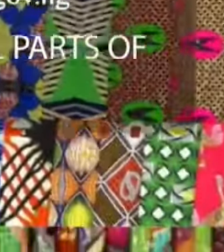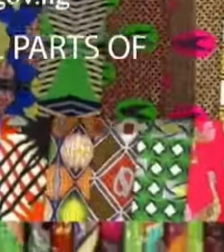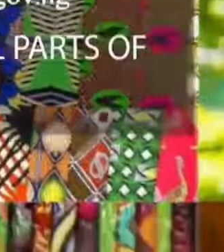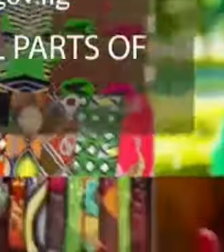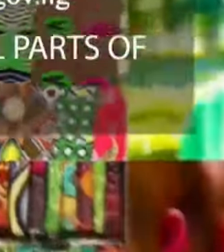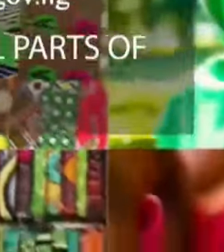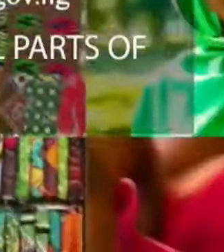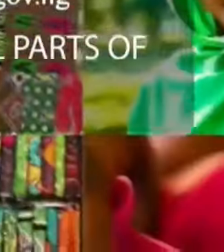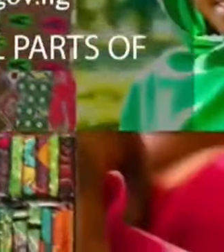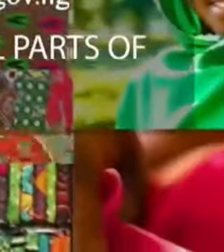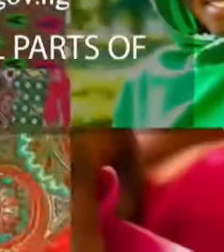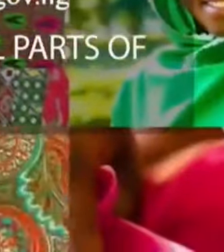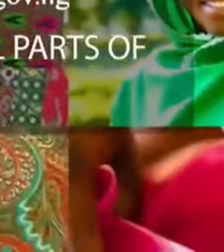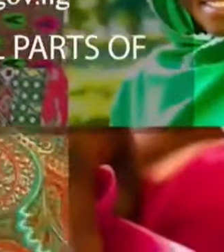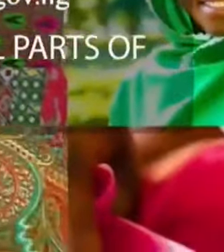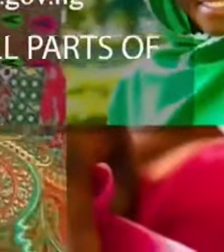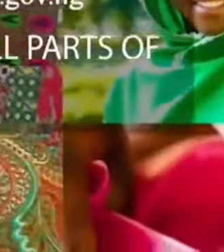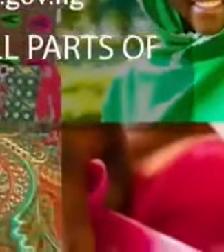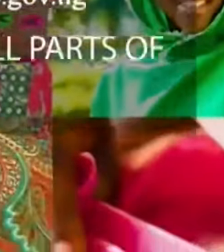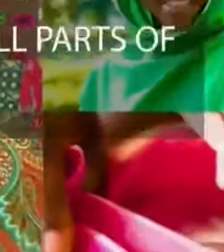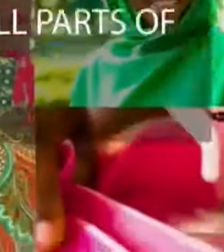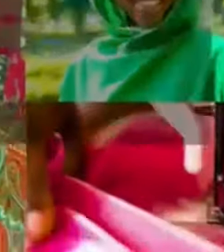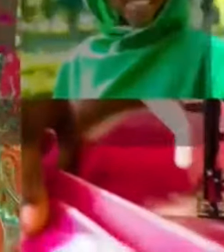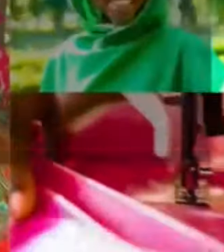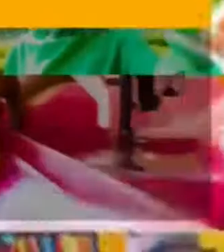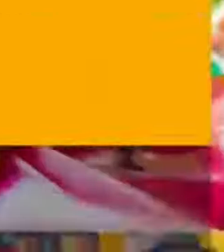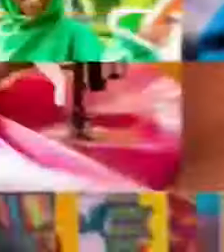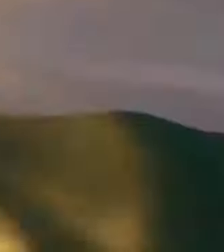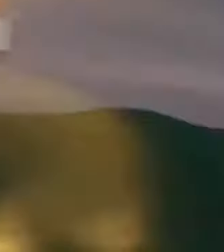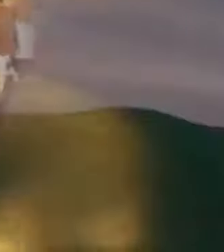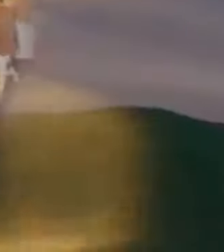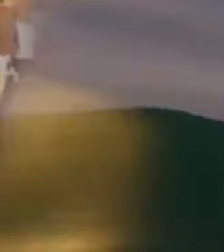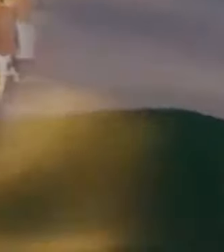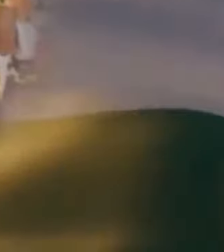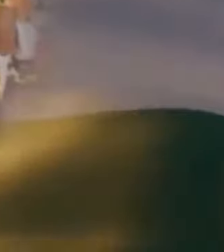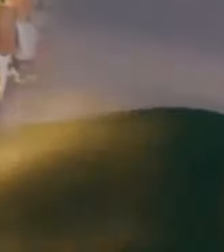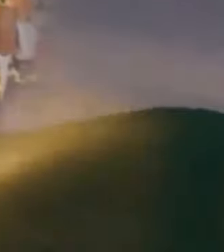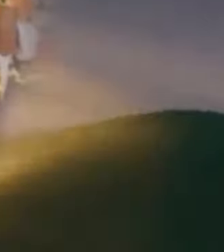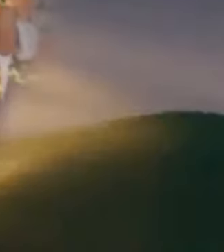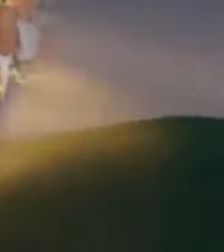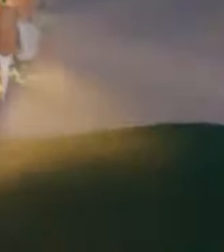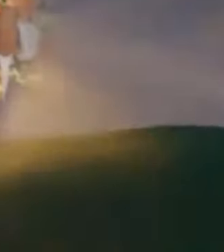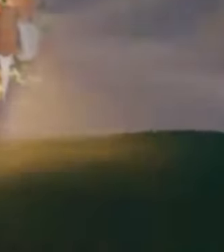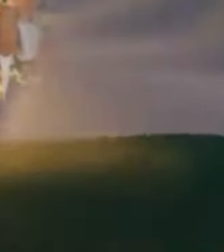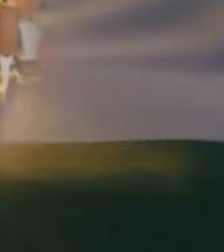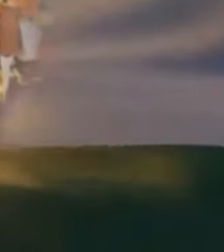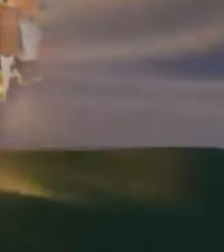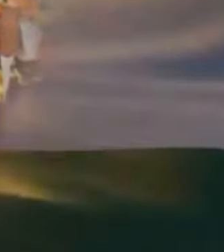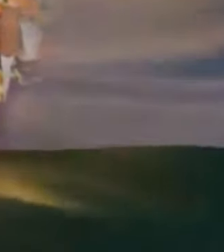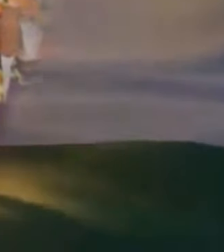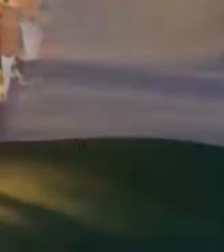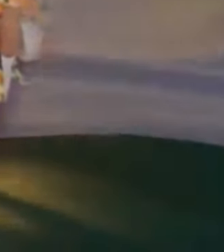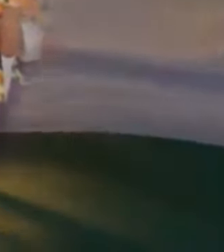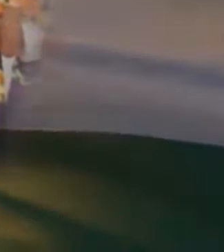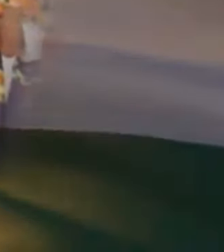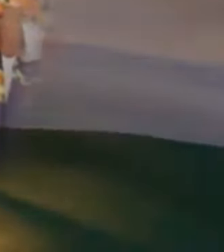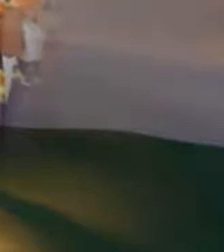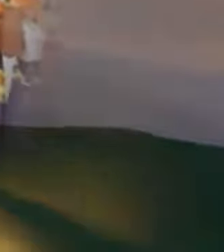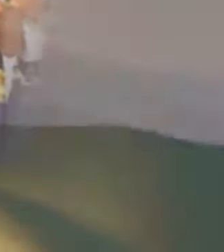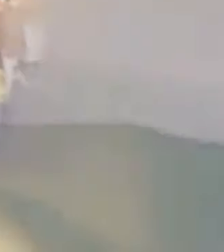unityfabric.ofl24@statehouse.gov.ng, making sure you capture all parts of your designs. Together, let us unite